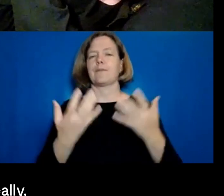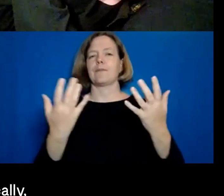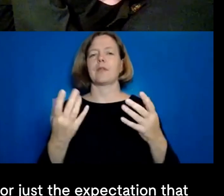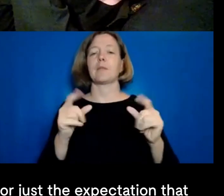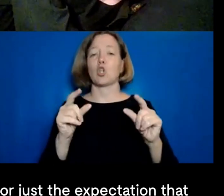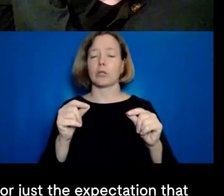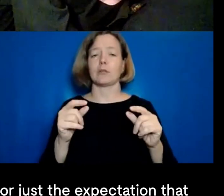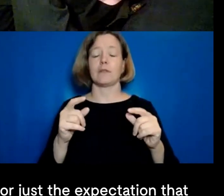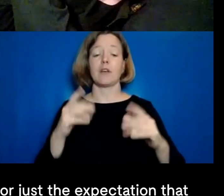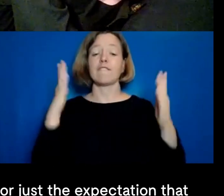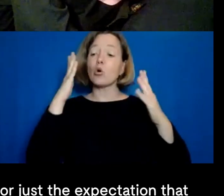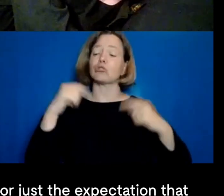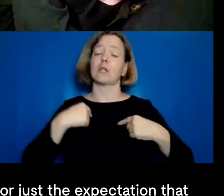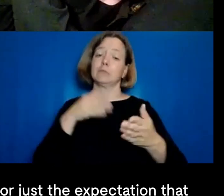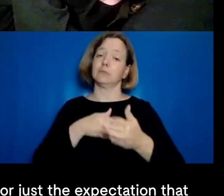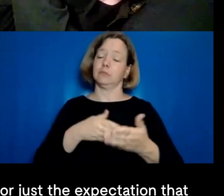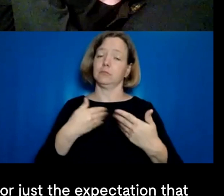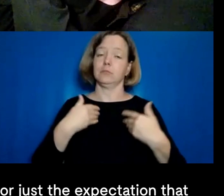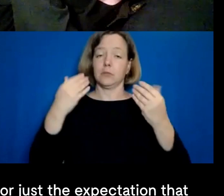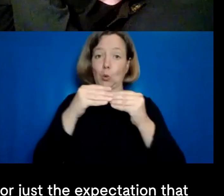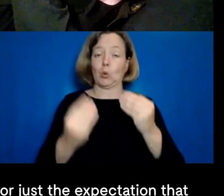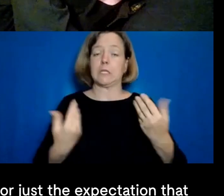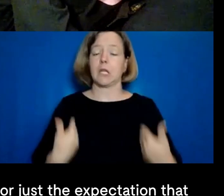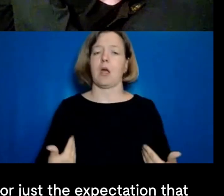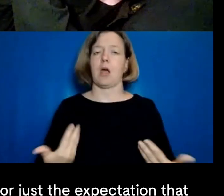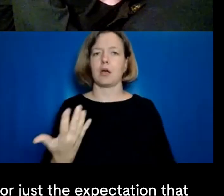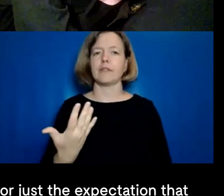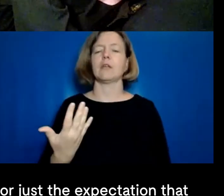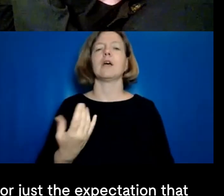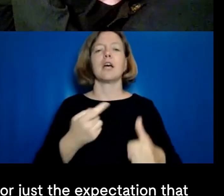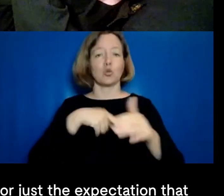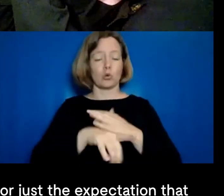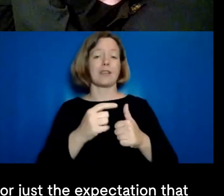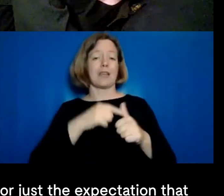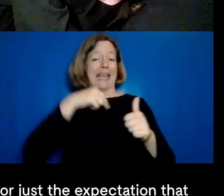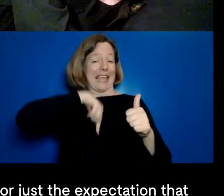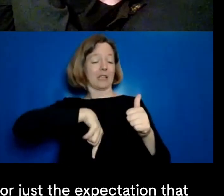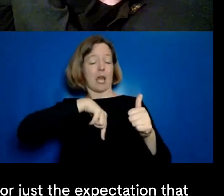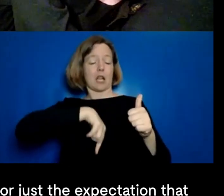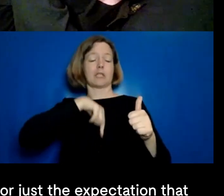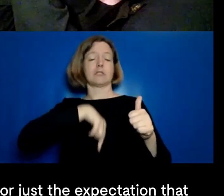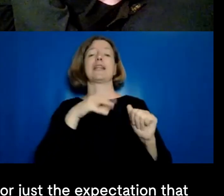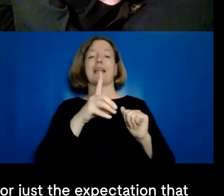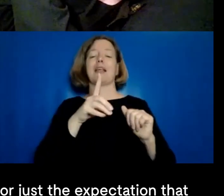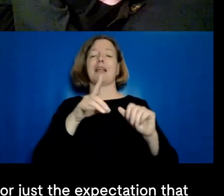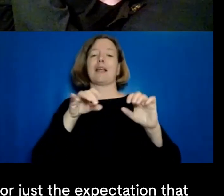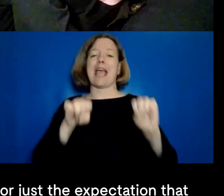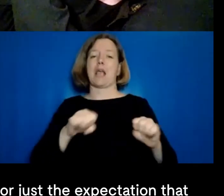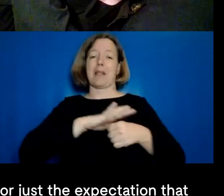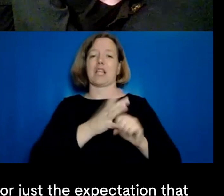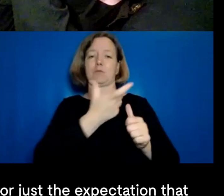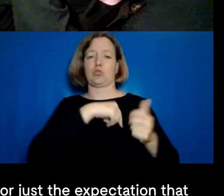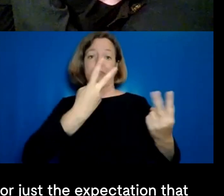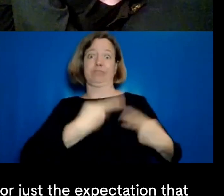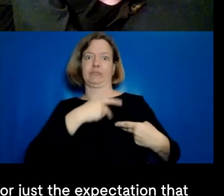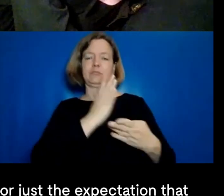pressure, either from internalized ableism or just the expectation that comes